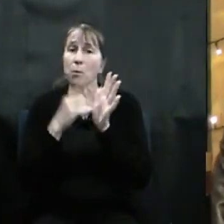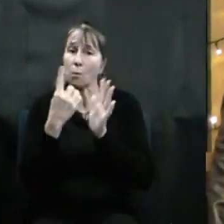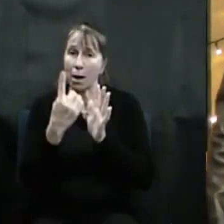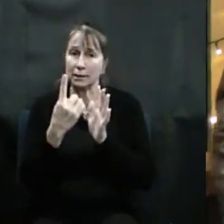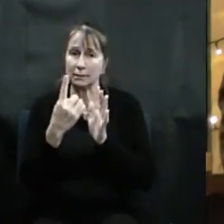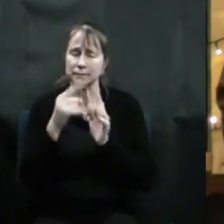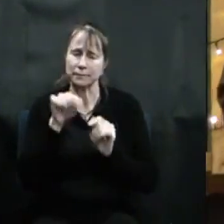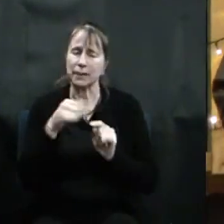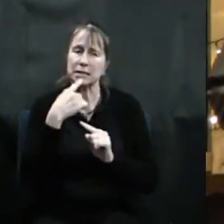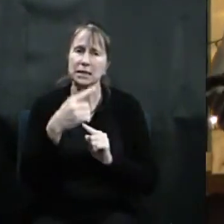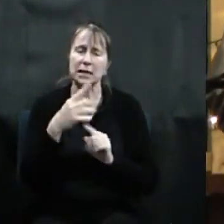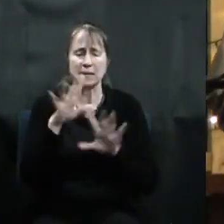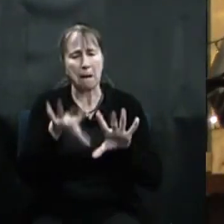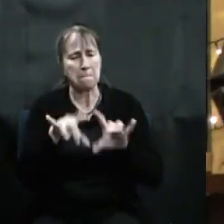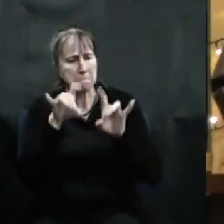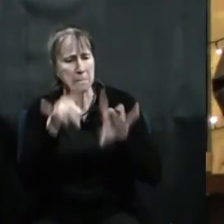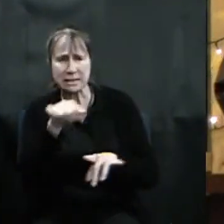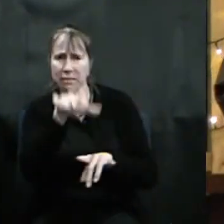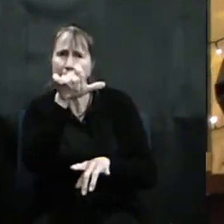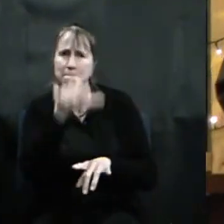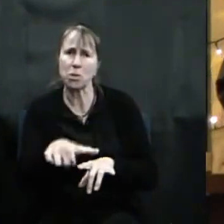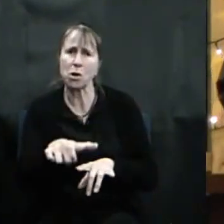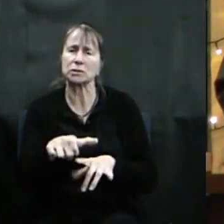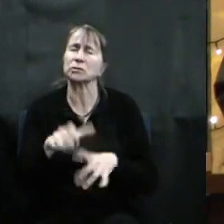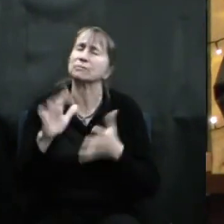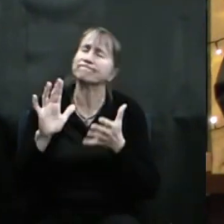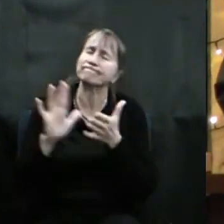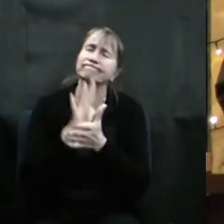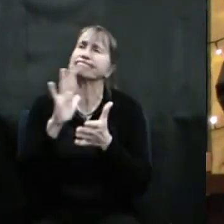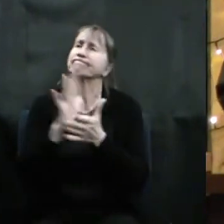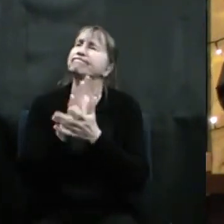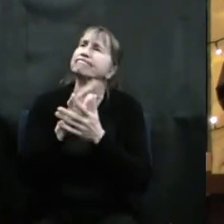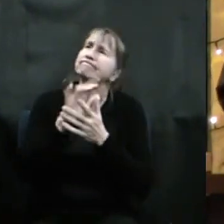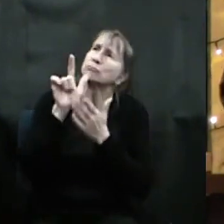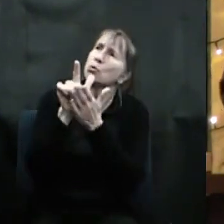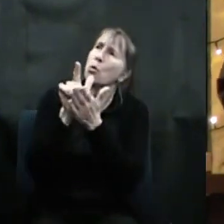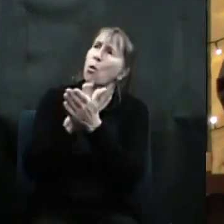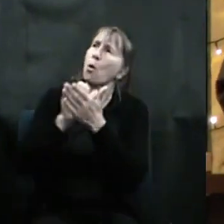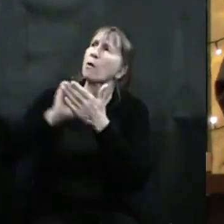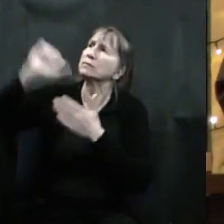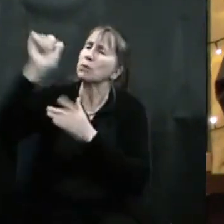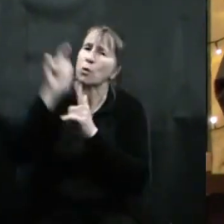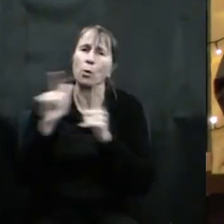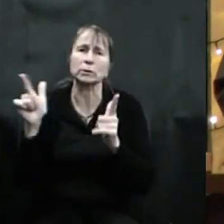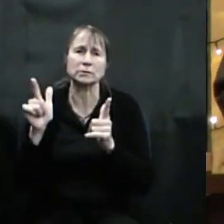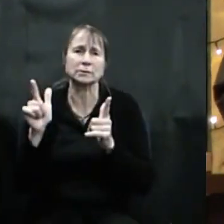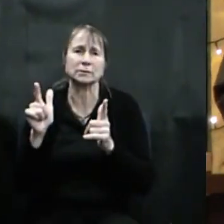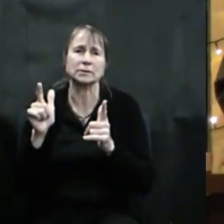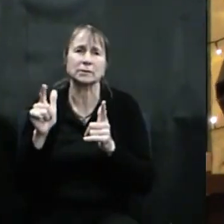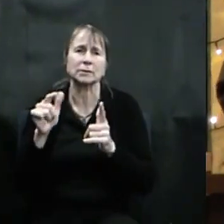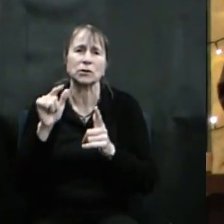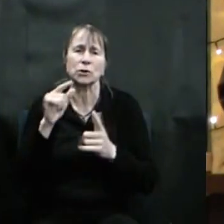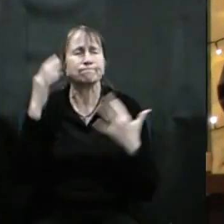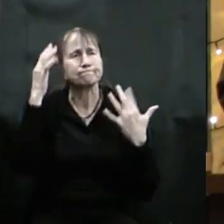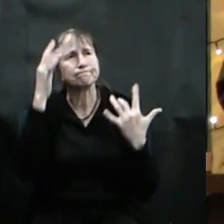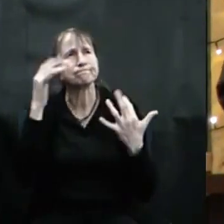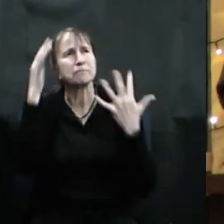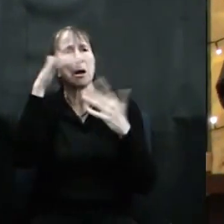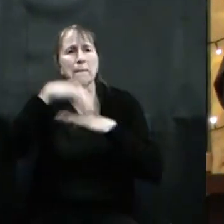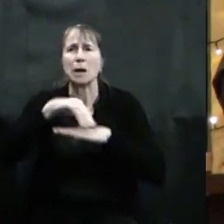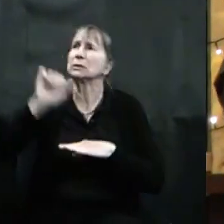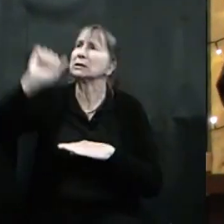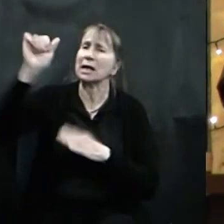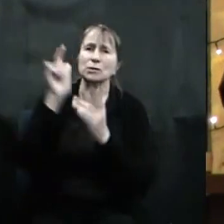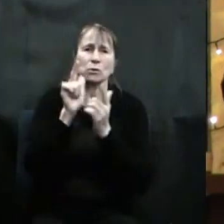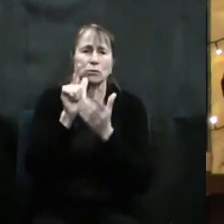"Blessed is the one whose delight is in the law of the Lord, who meditates on his law day and night. He's